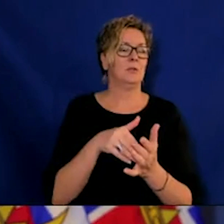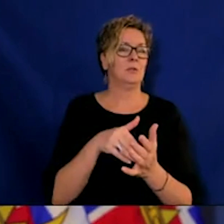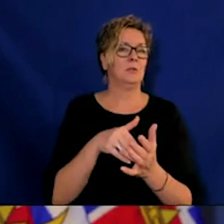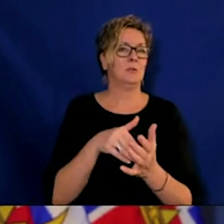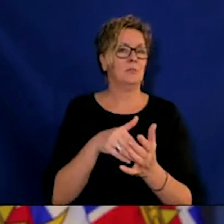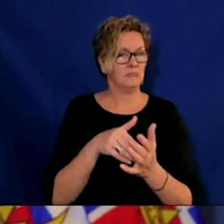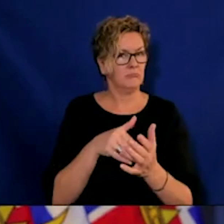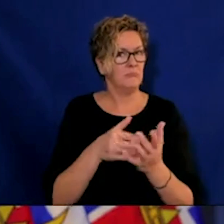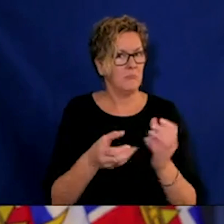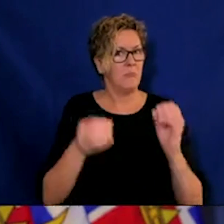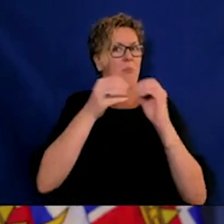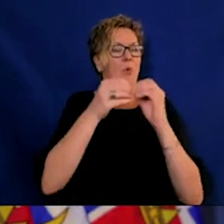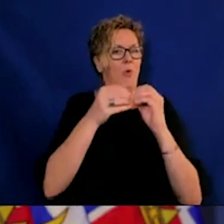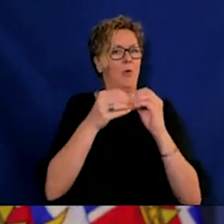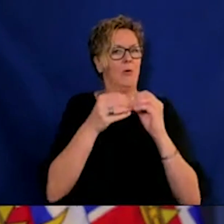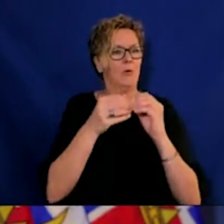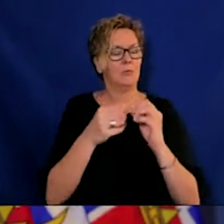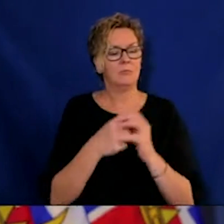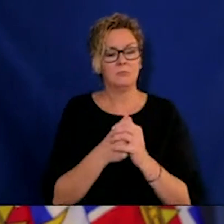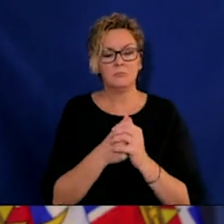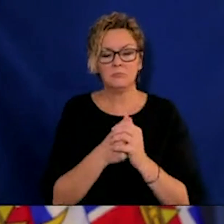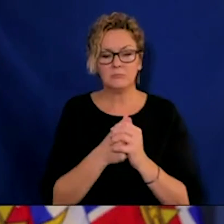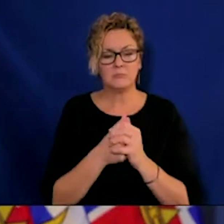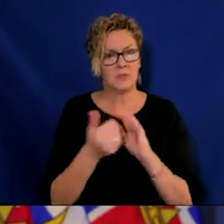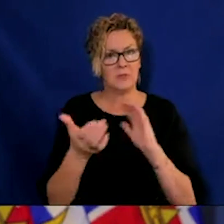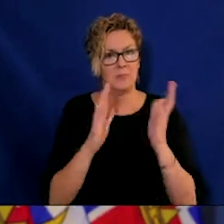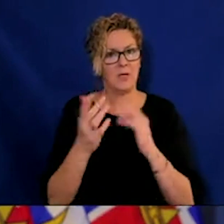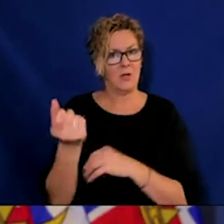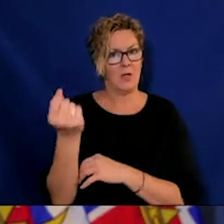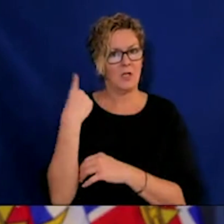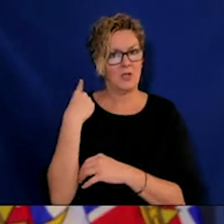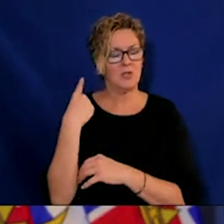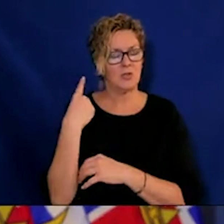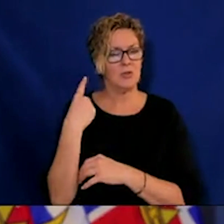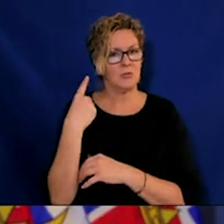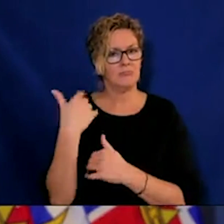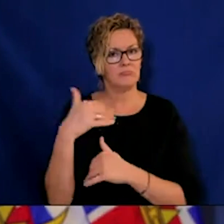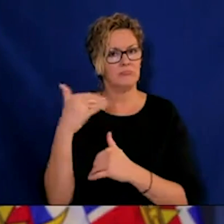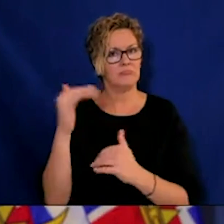896,935. In addition, 200,000 plus doses